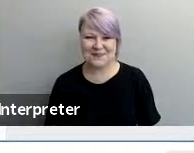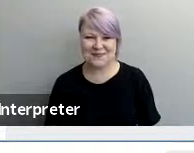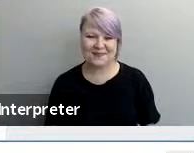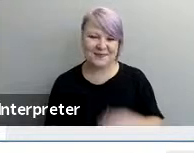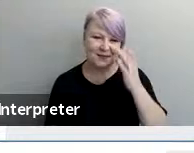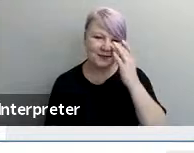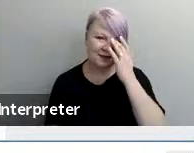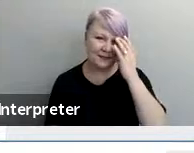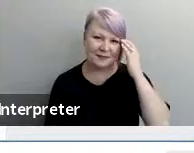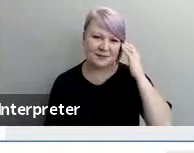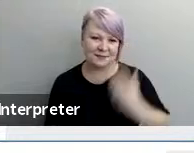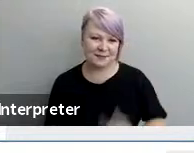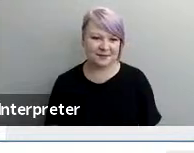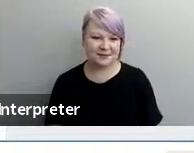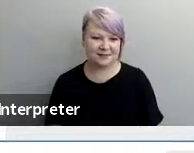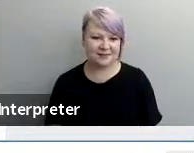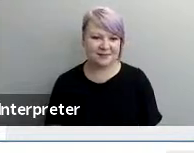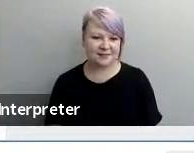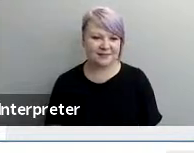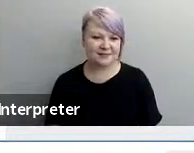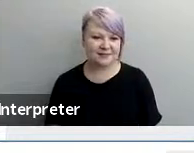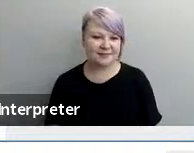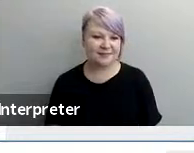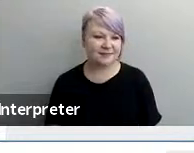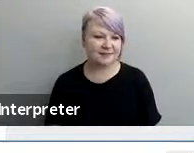really are smiling.